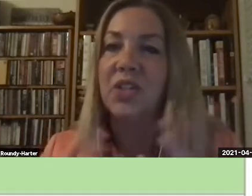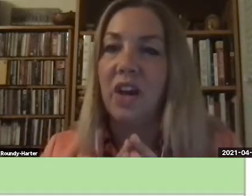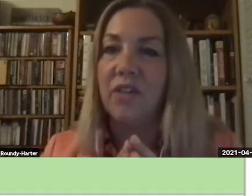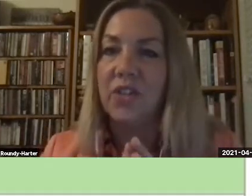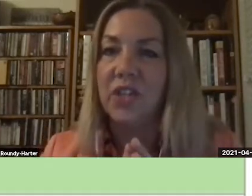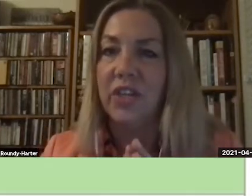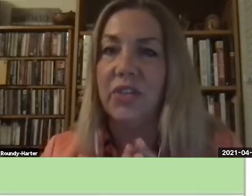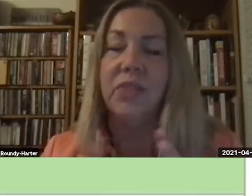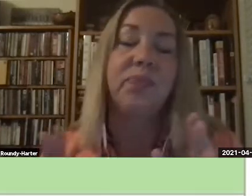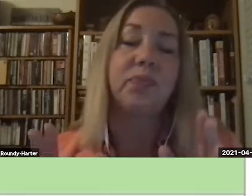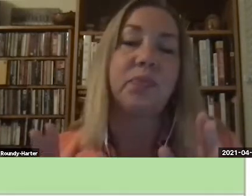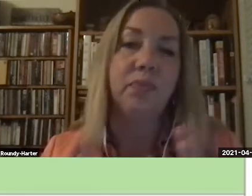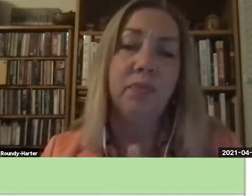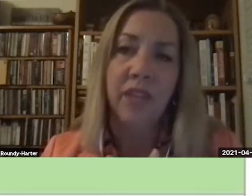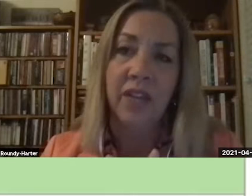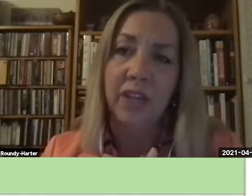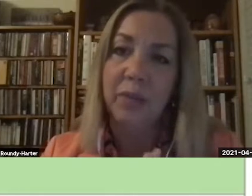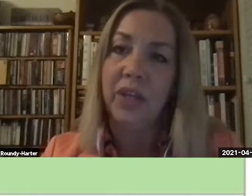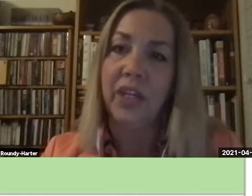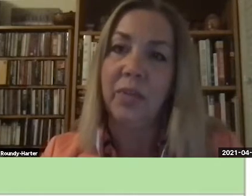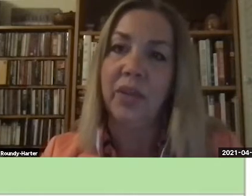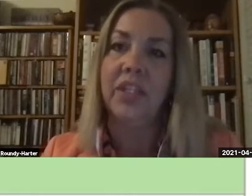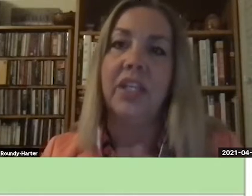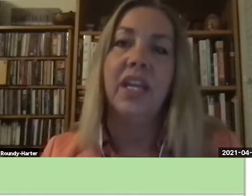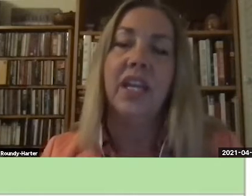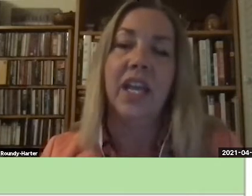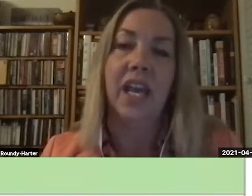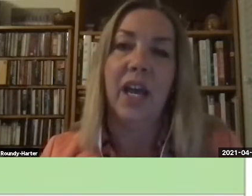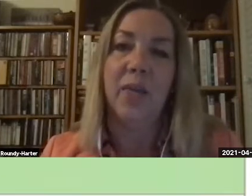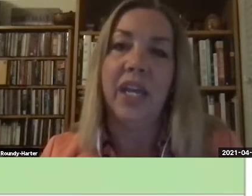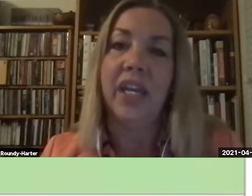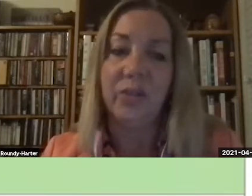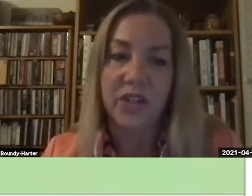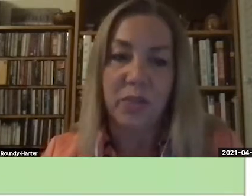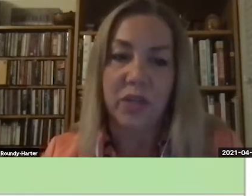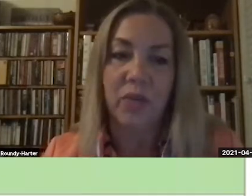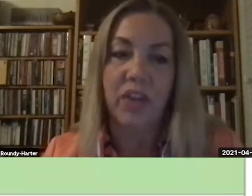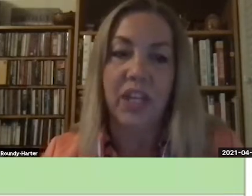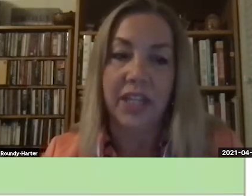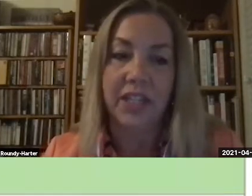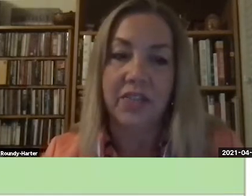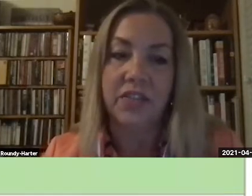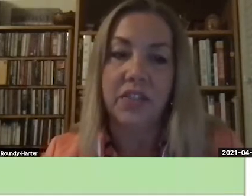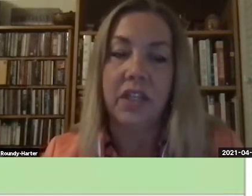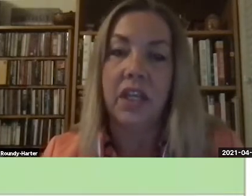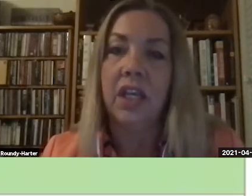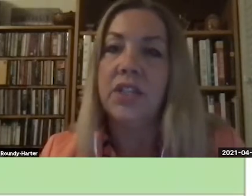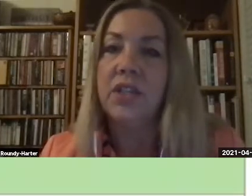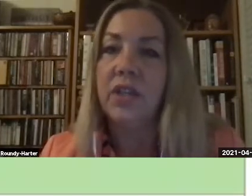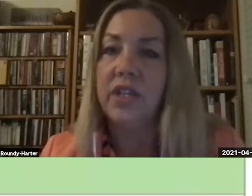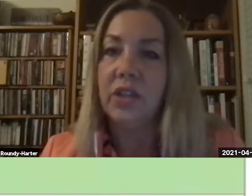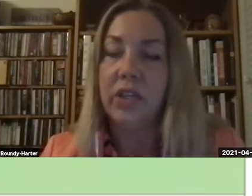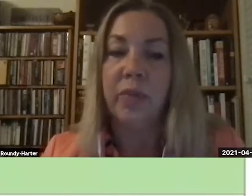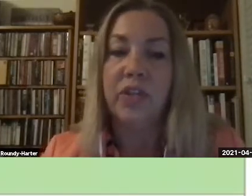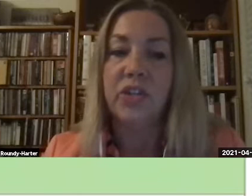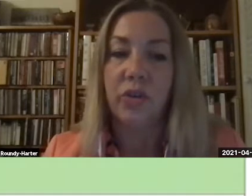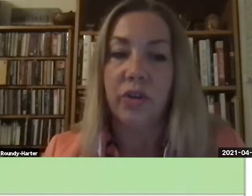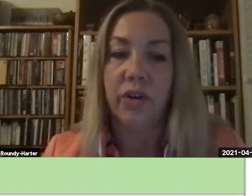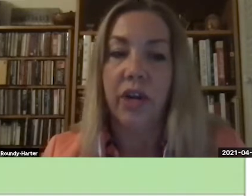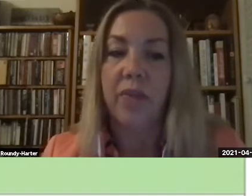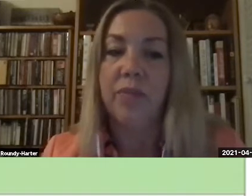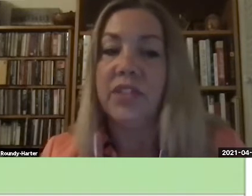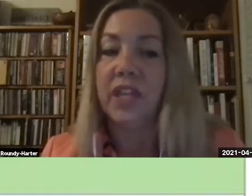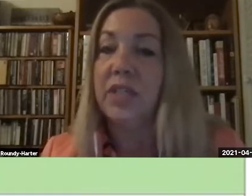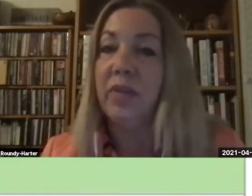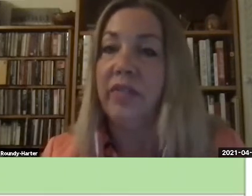call softer skills of community building and enrichment with electives. So these are a little bit